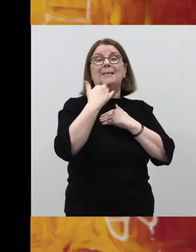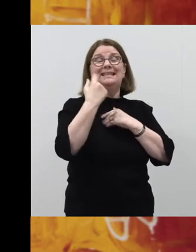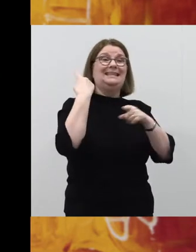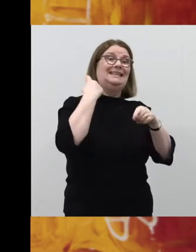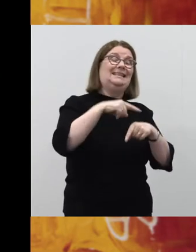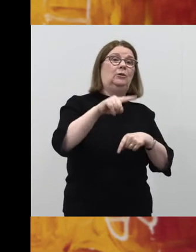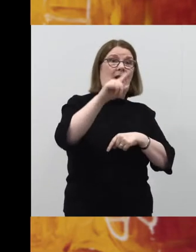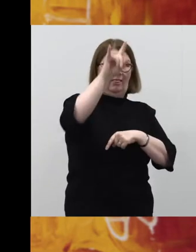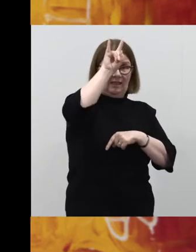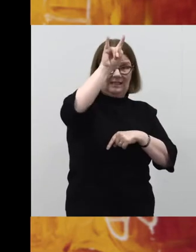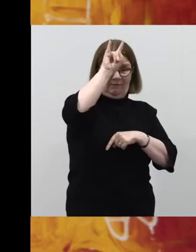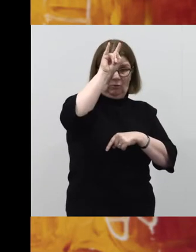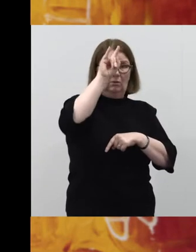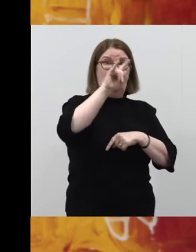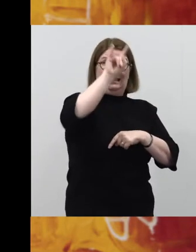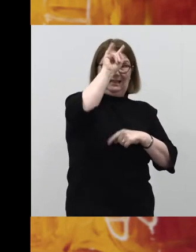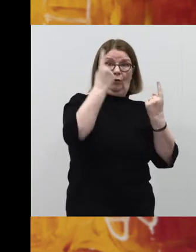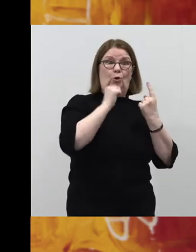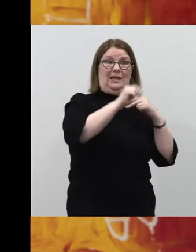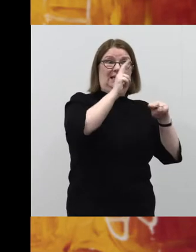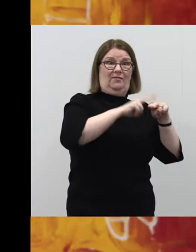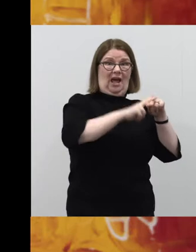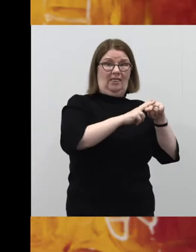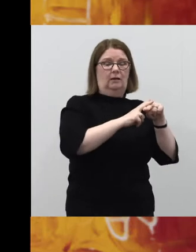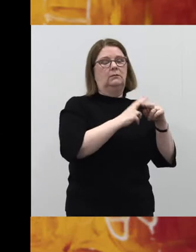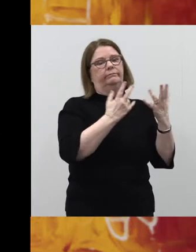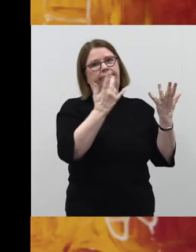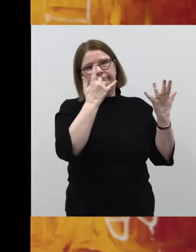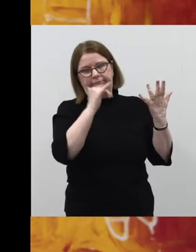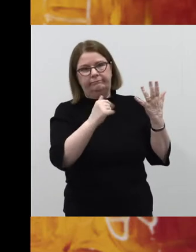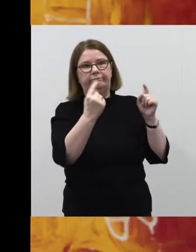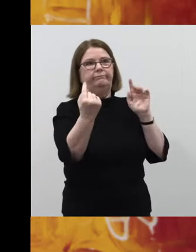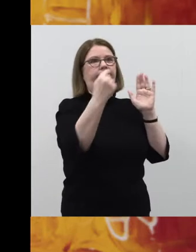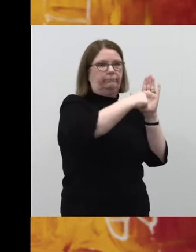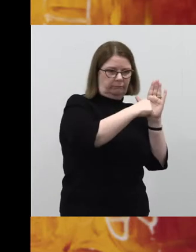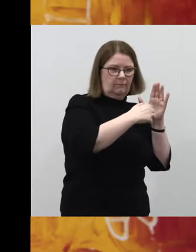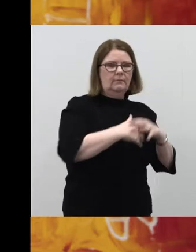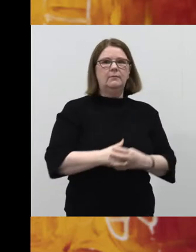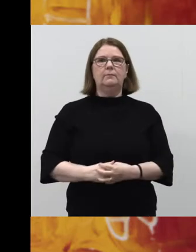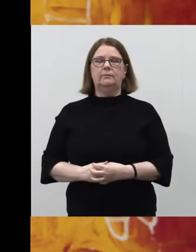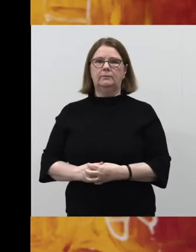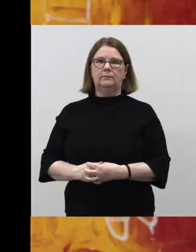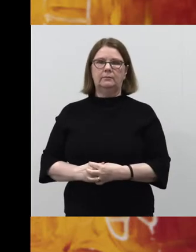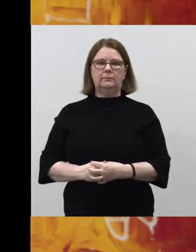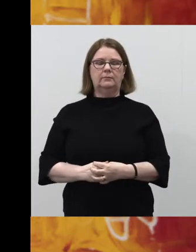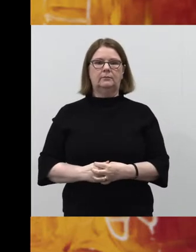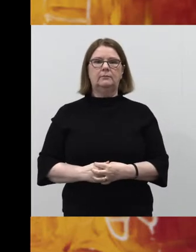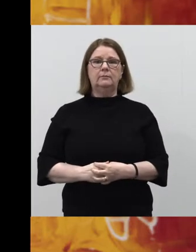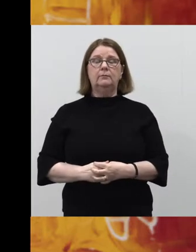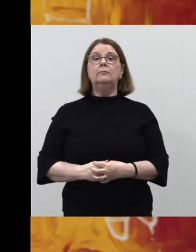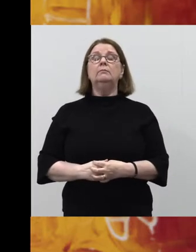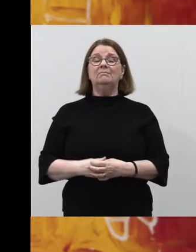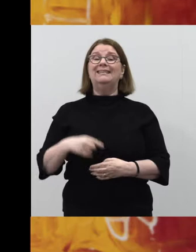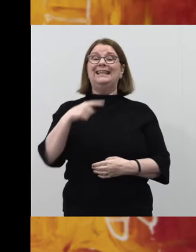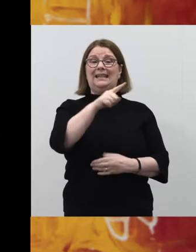studio, and when he was at Broadmoor. With little else to occupy his time, he was extremely productive. From his cell in Bedlam and